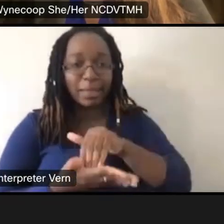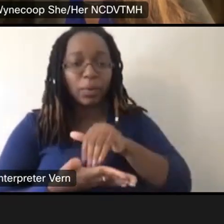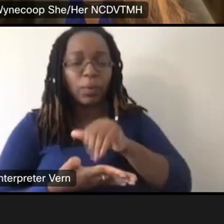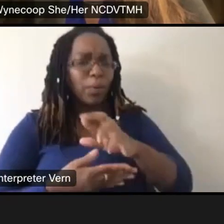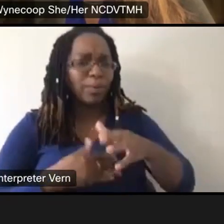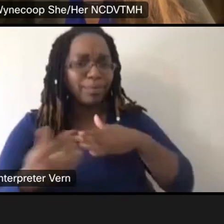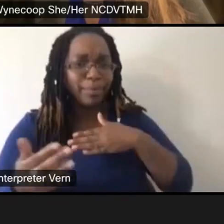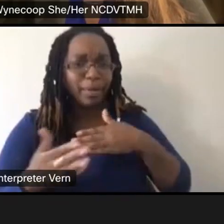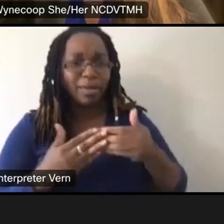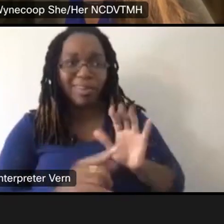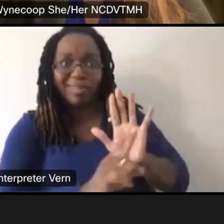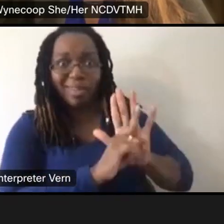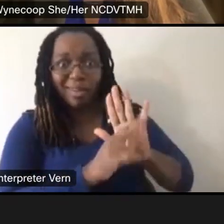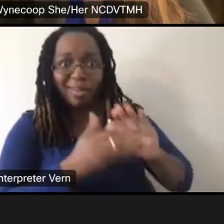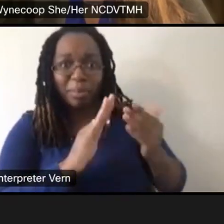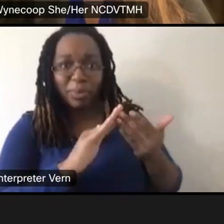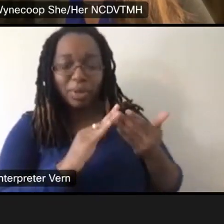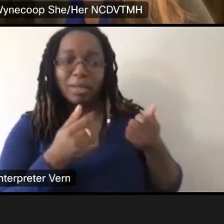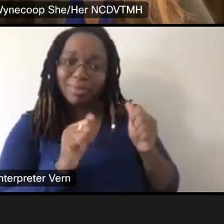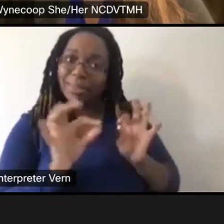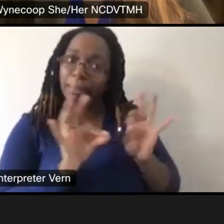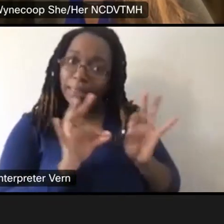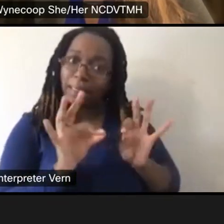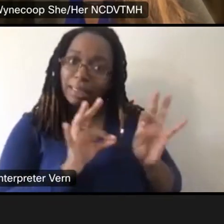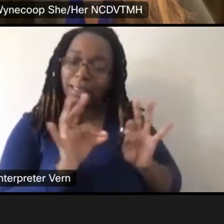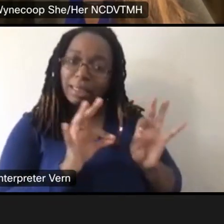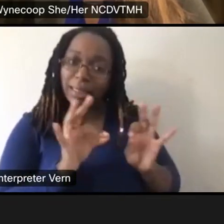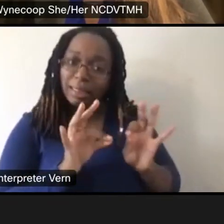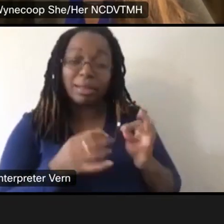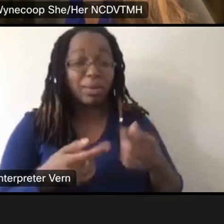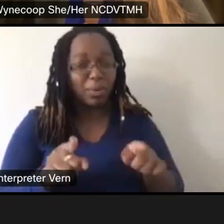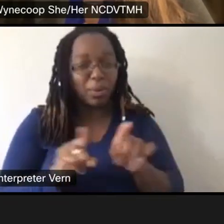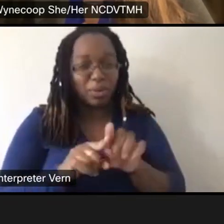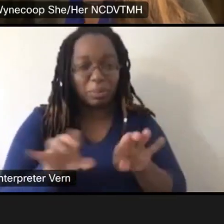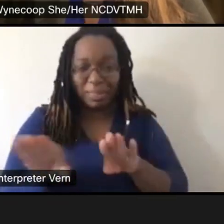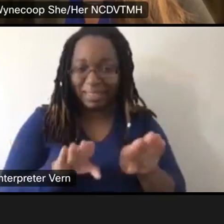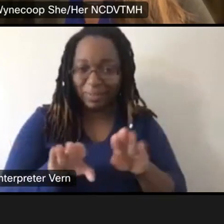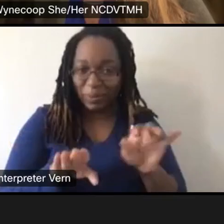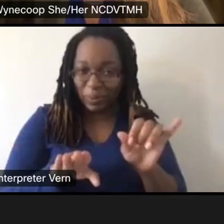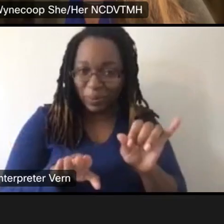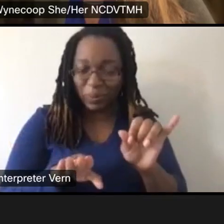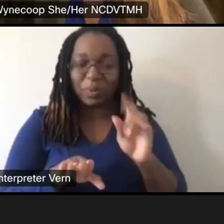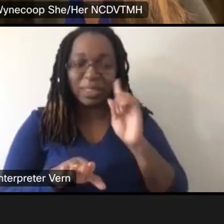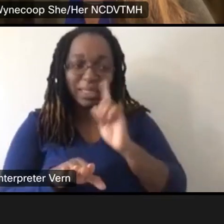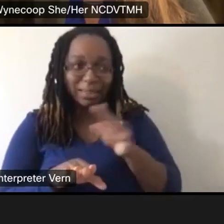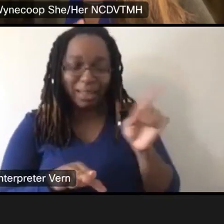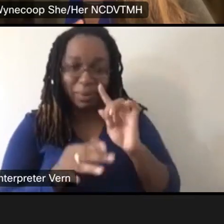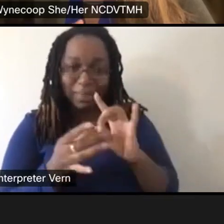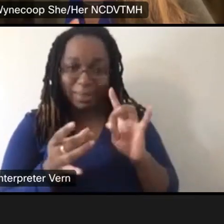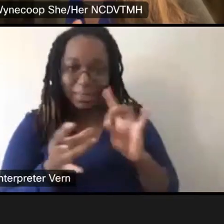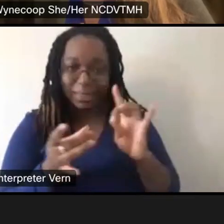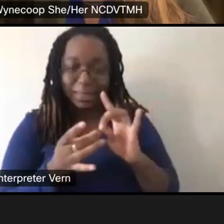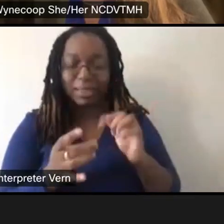those services is critical. And also describing behaviors. I think like Gregory was saying, I often talk with grantees in their